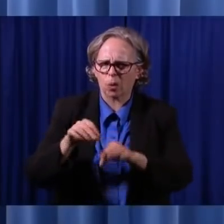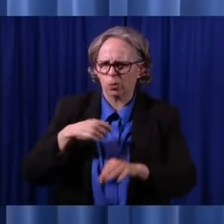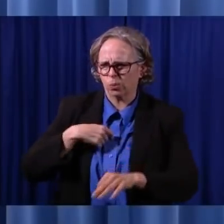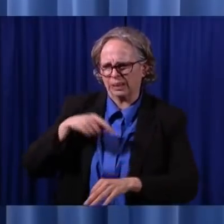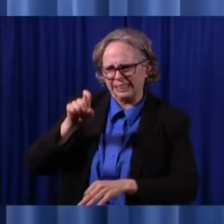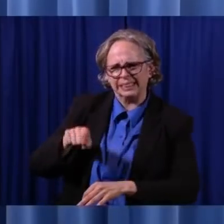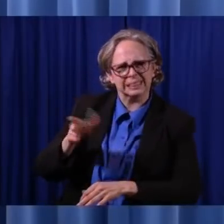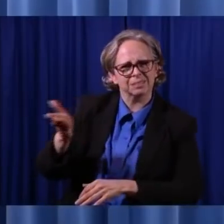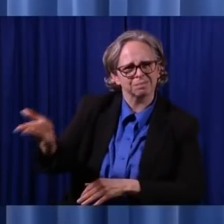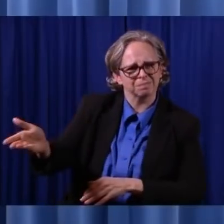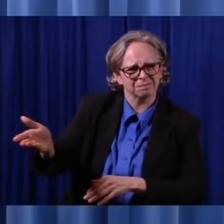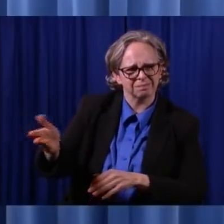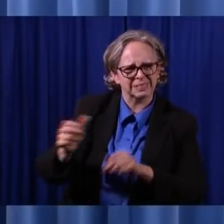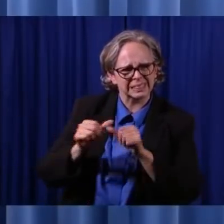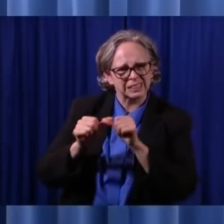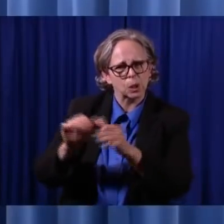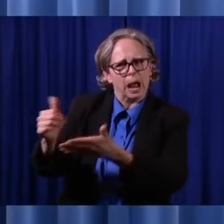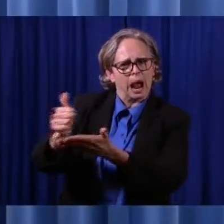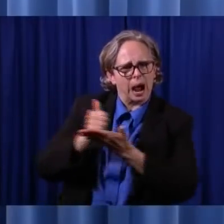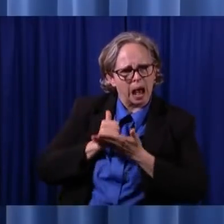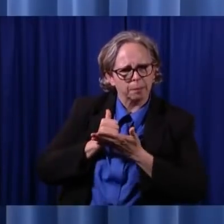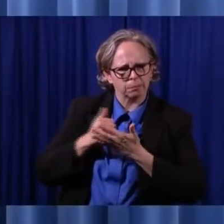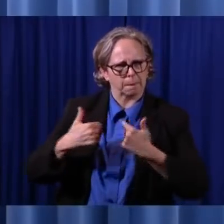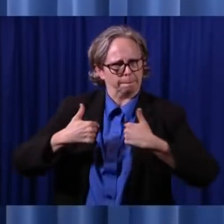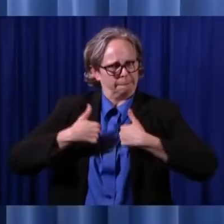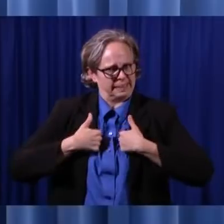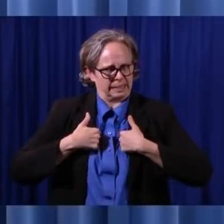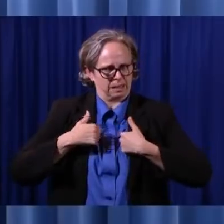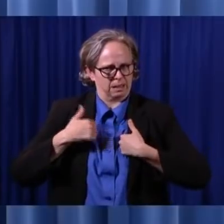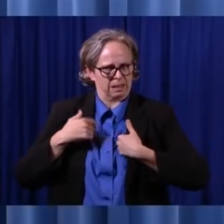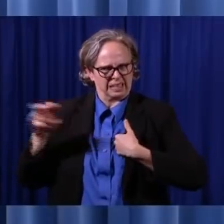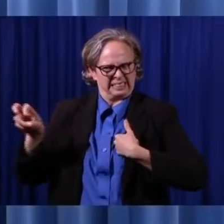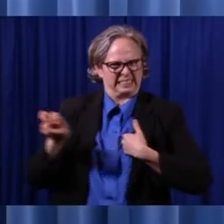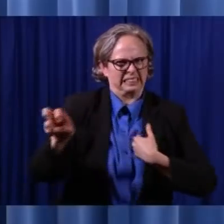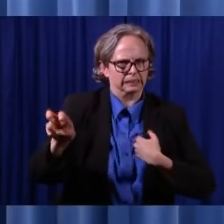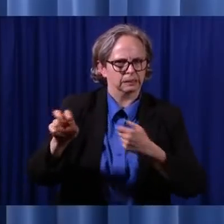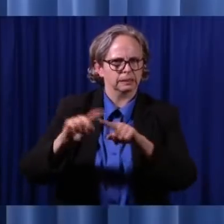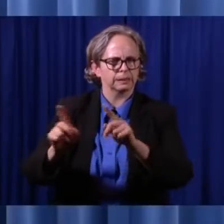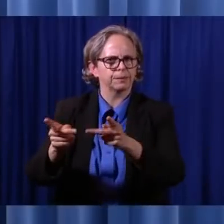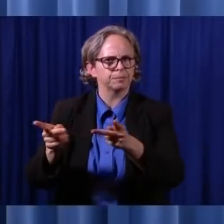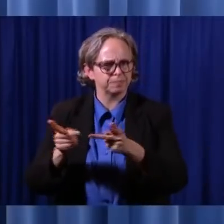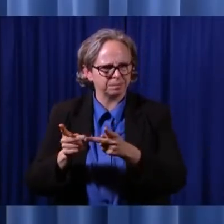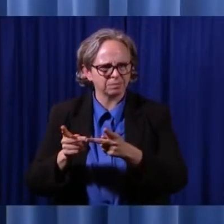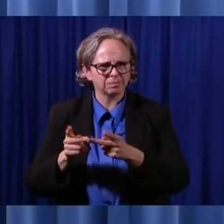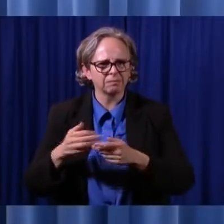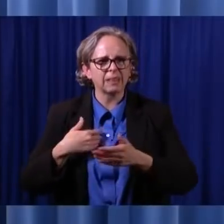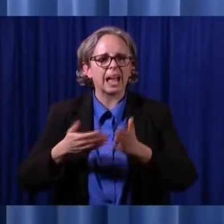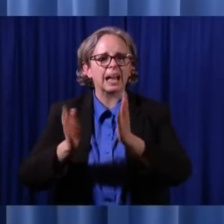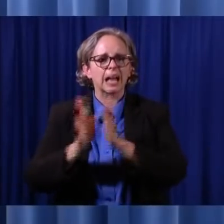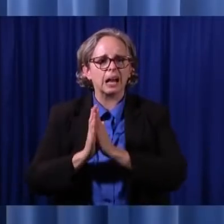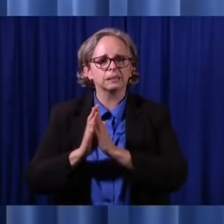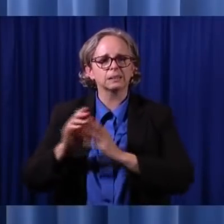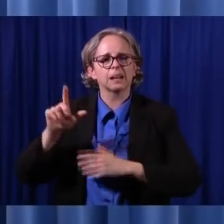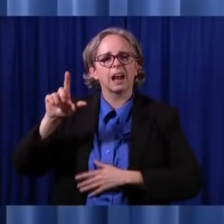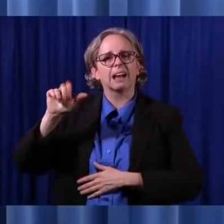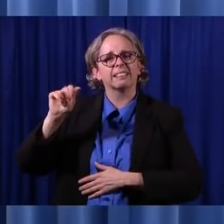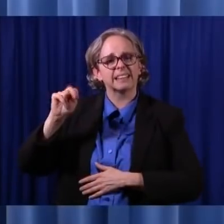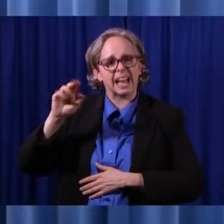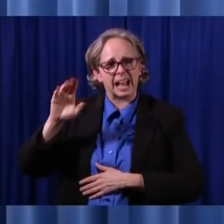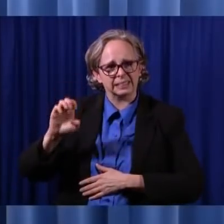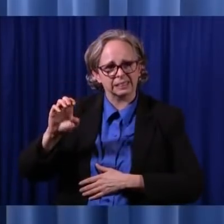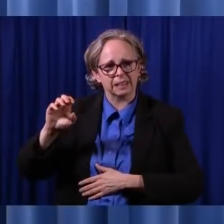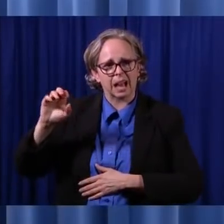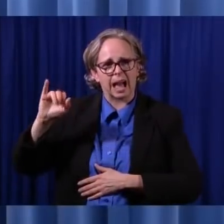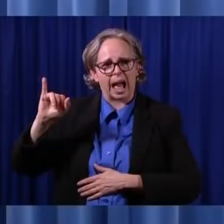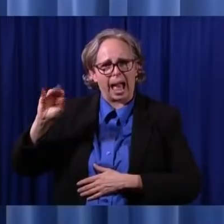help me in a very meaningful way. I have asked Lance Himes, who served as past Ohio